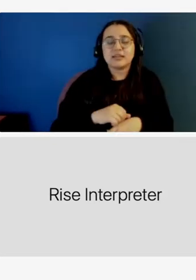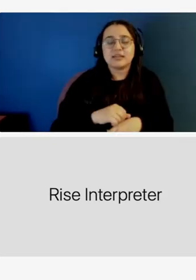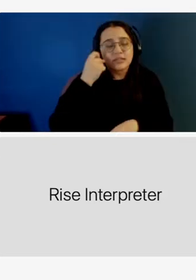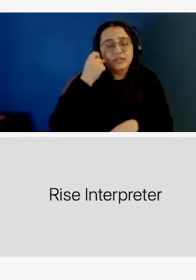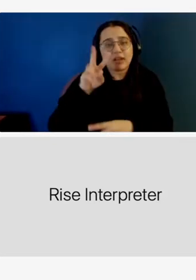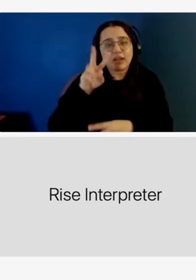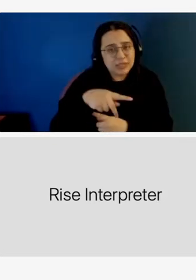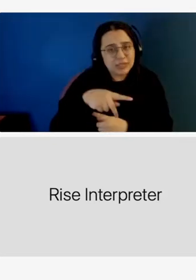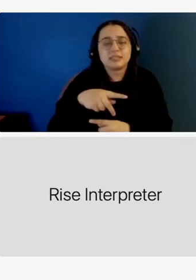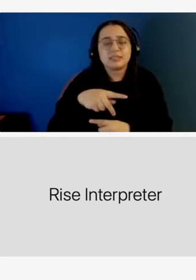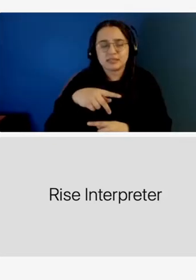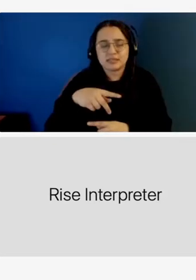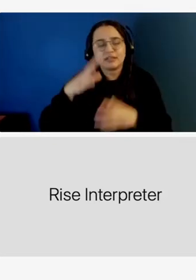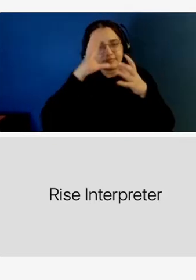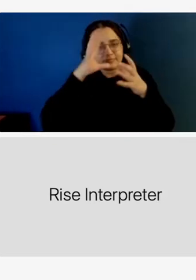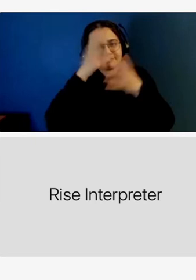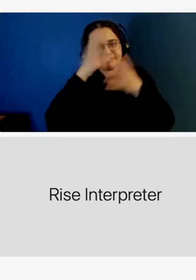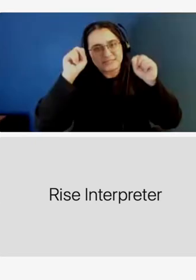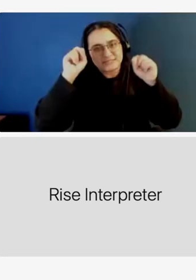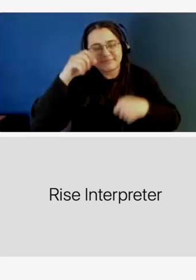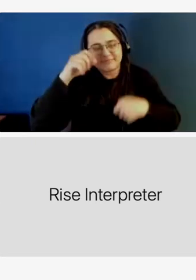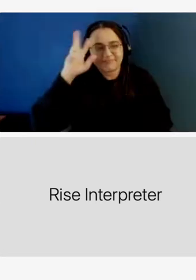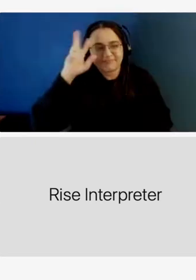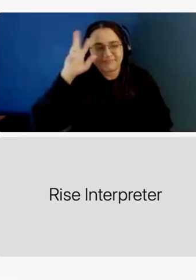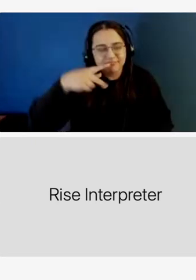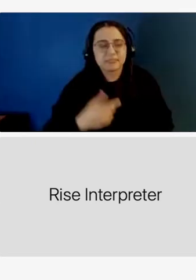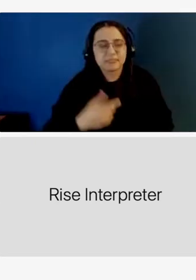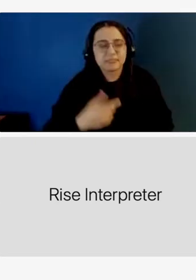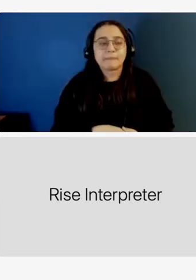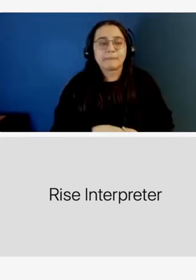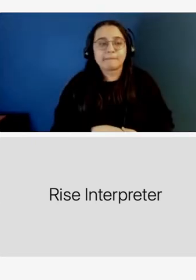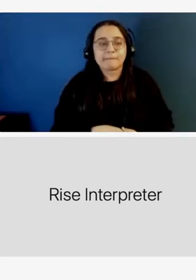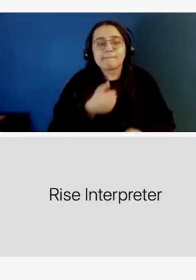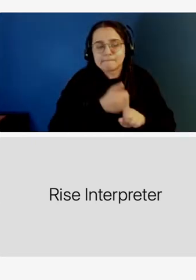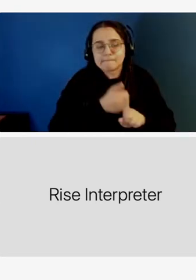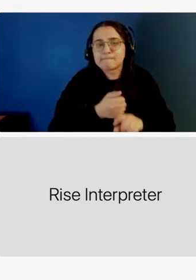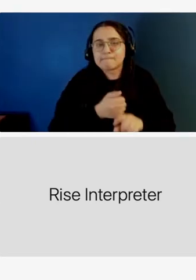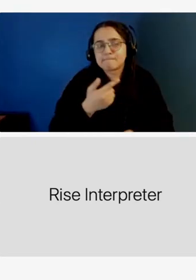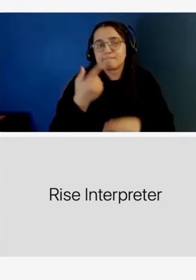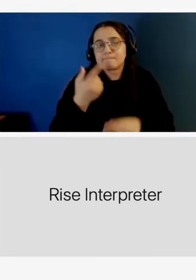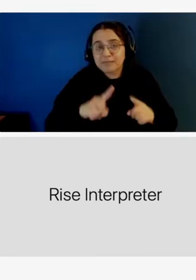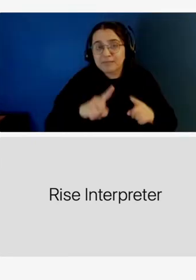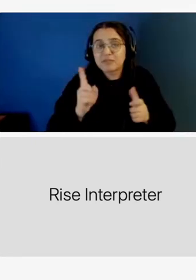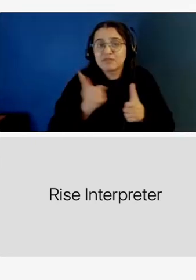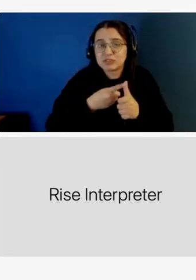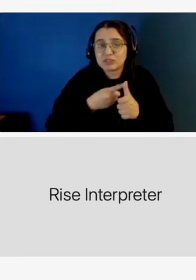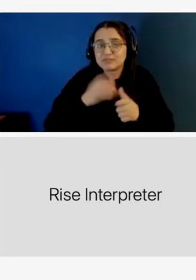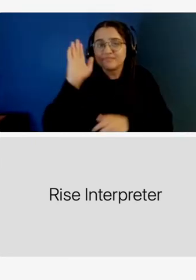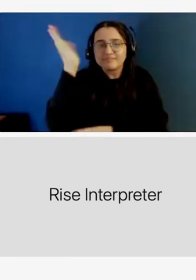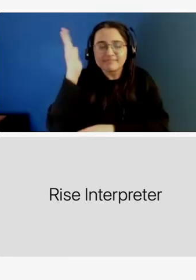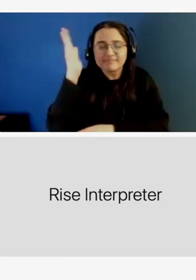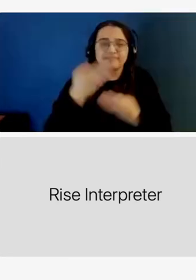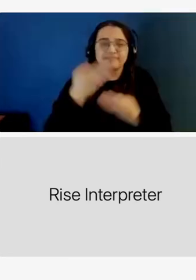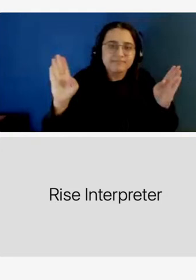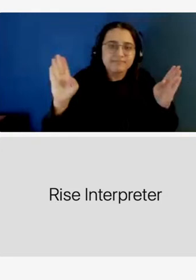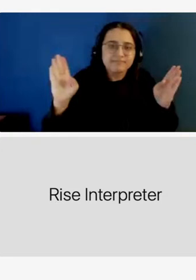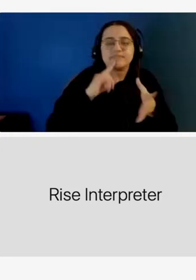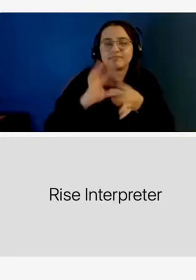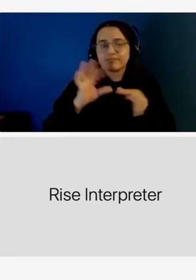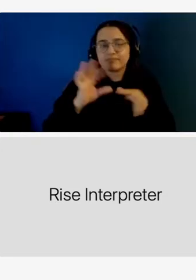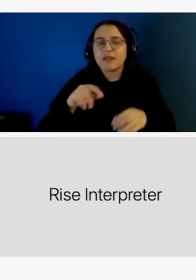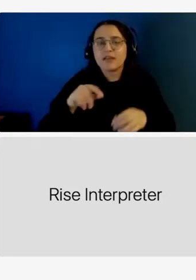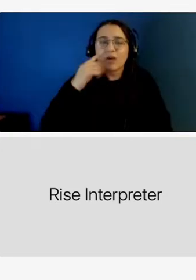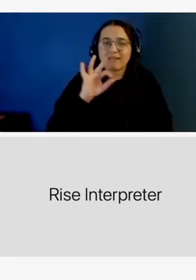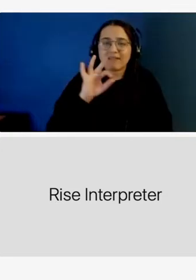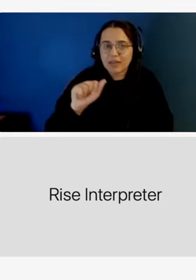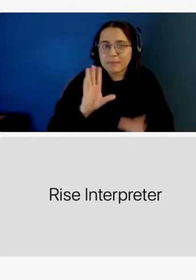their introduction of the public speaking event when they first introduced themselves for an FFA meeting that says, the plow is a symbol of